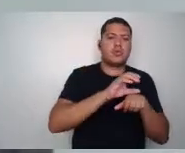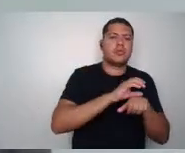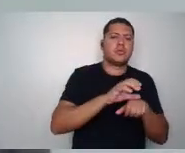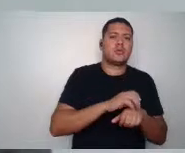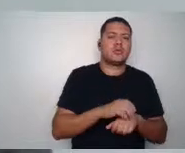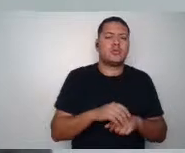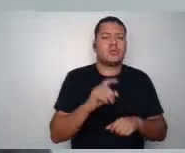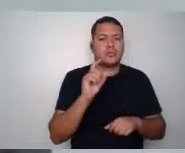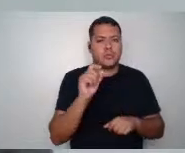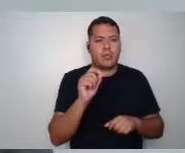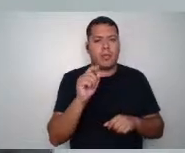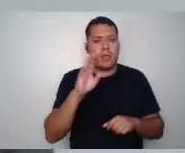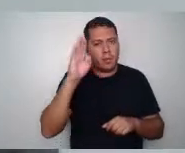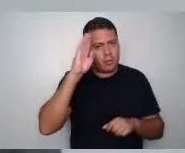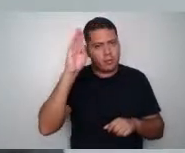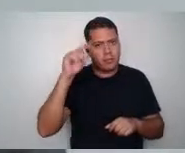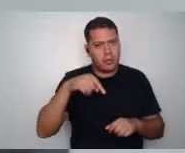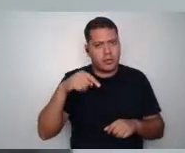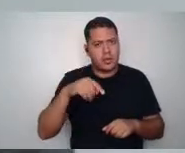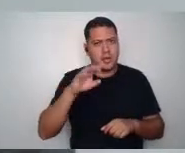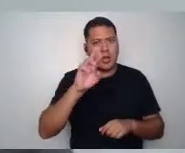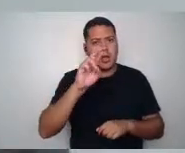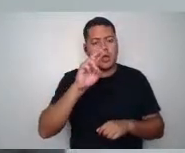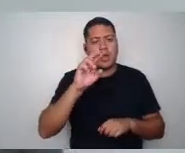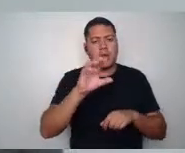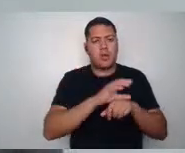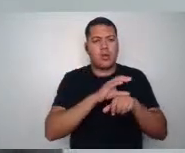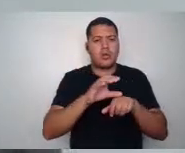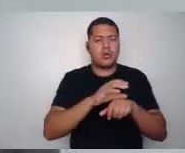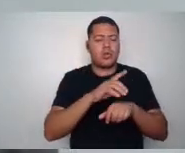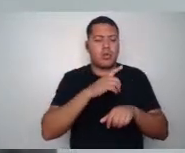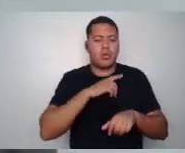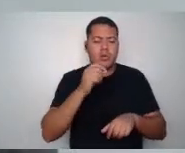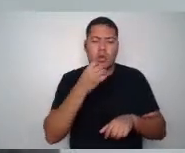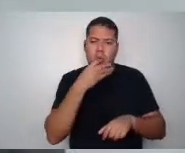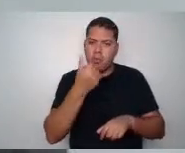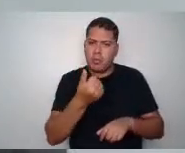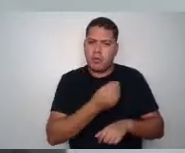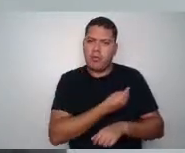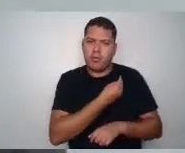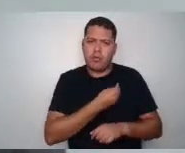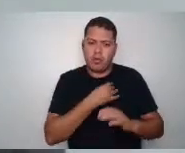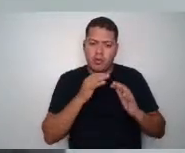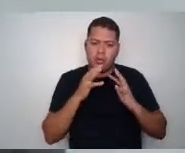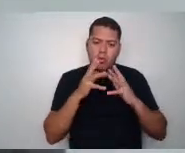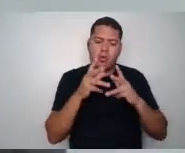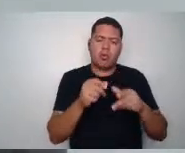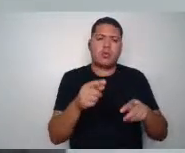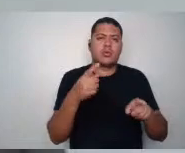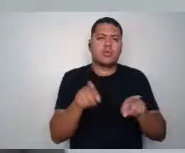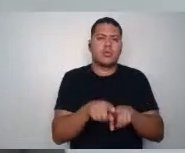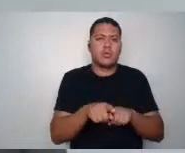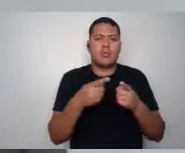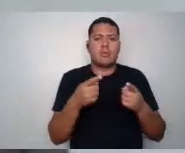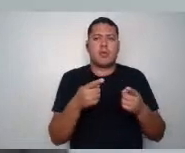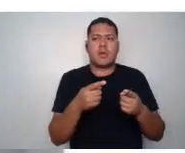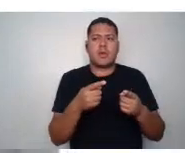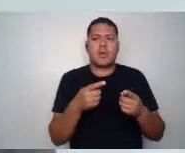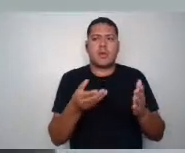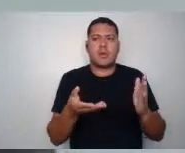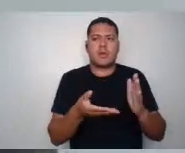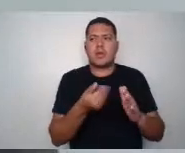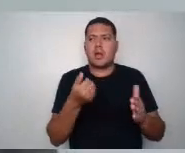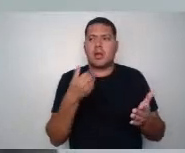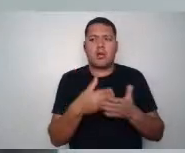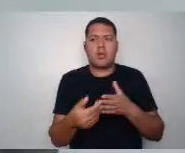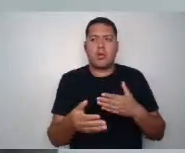accomplish what is written in the Constitution, which is one of the fundamentals of the Constitution, which is to promote the well-being of everyone